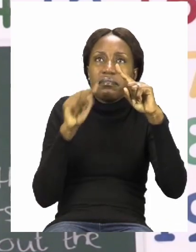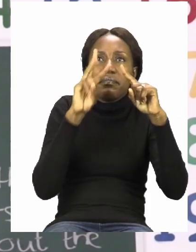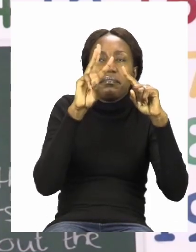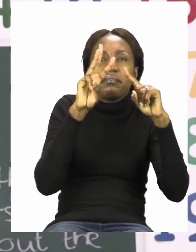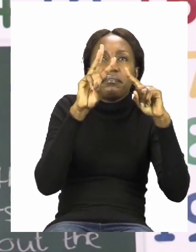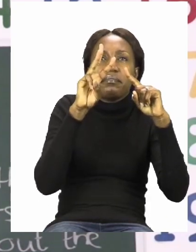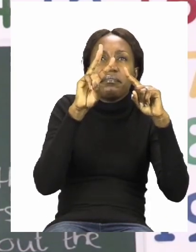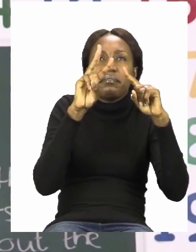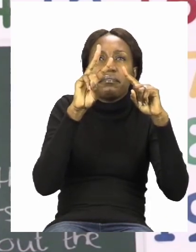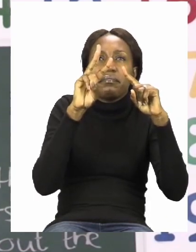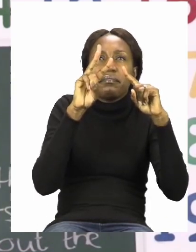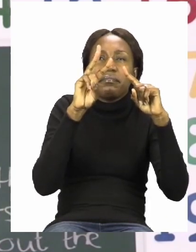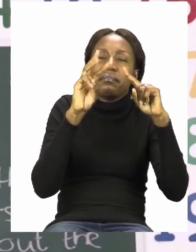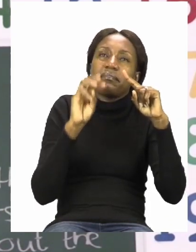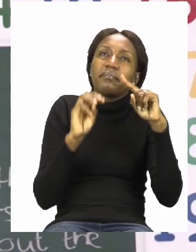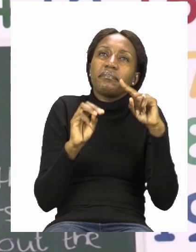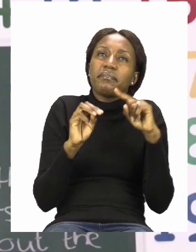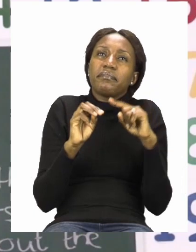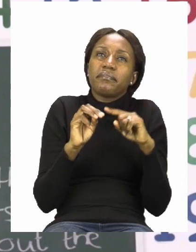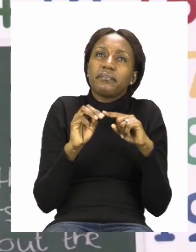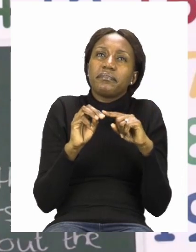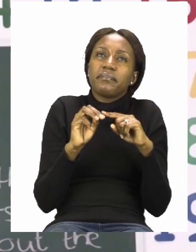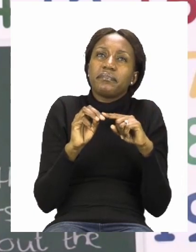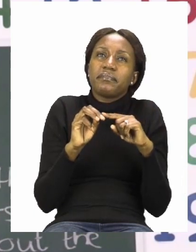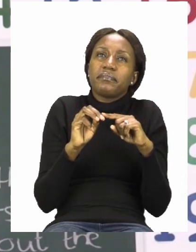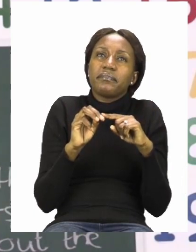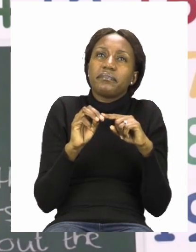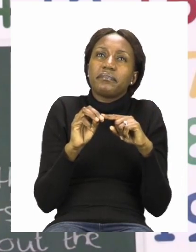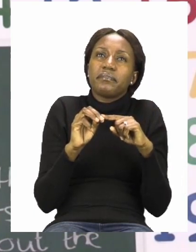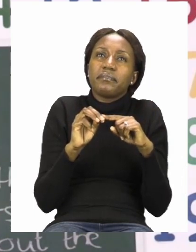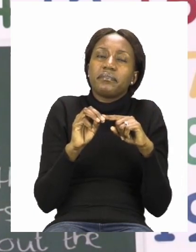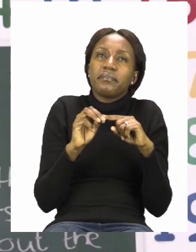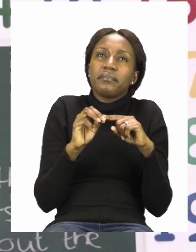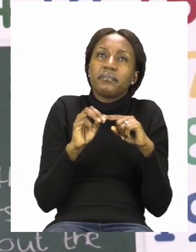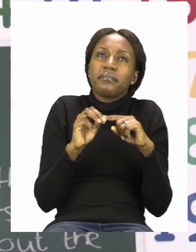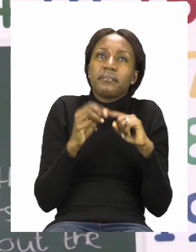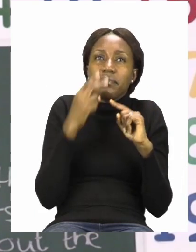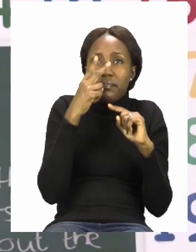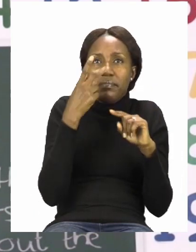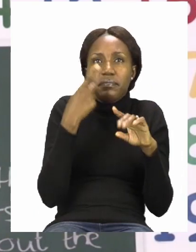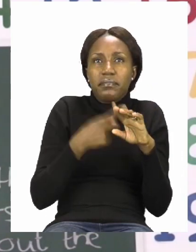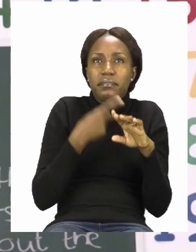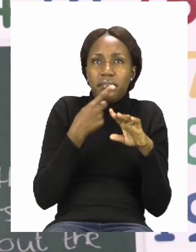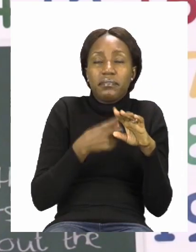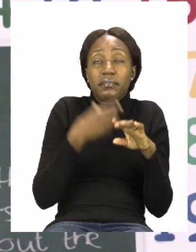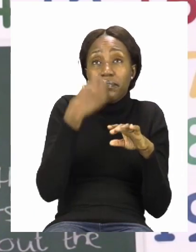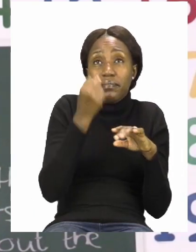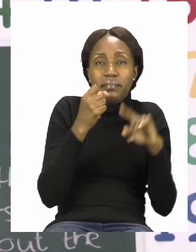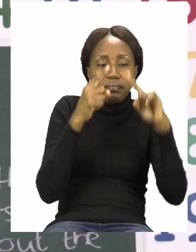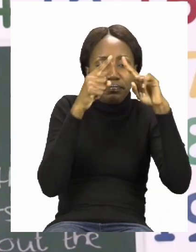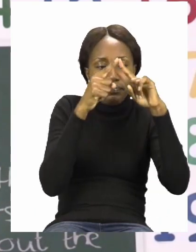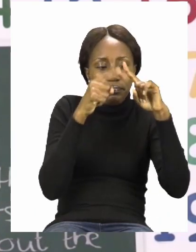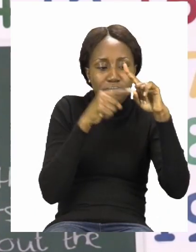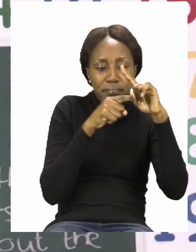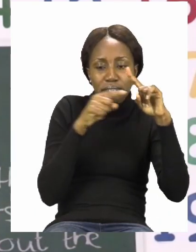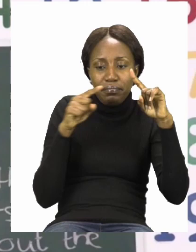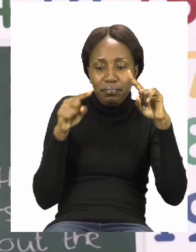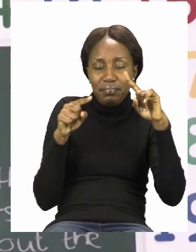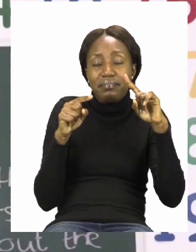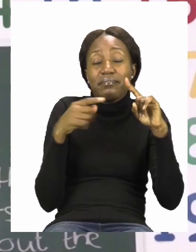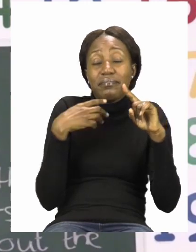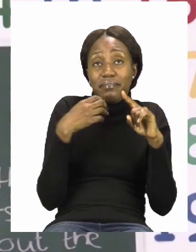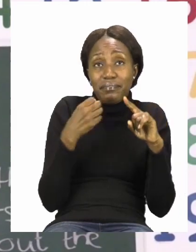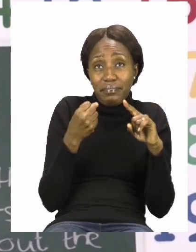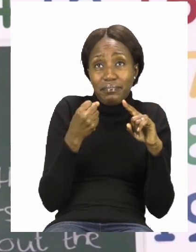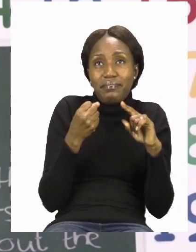1, 2, 3. And no matter which side I turn it, it will still be a